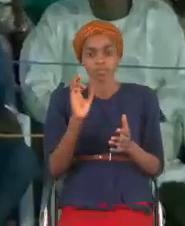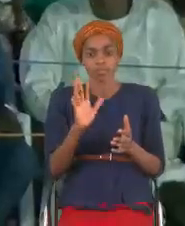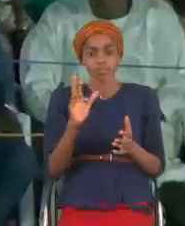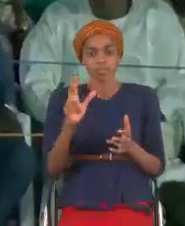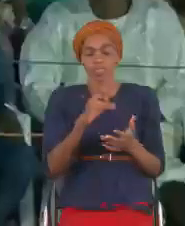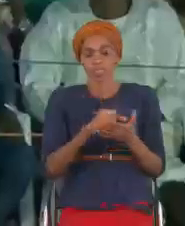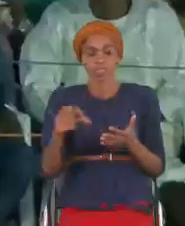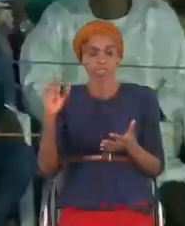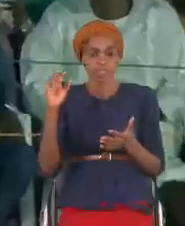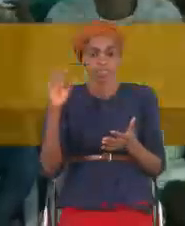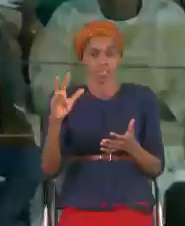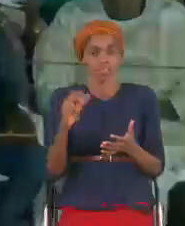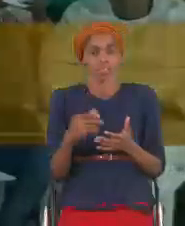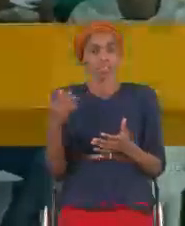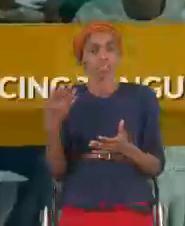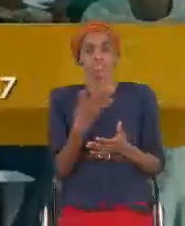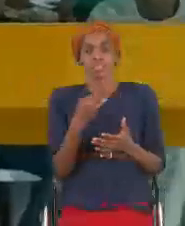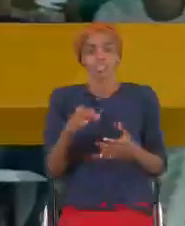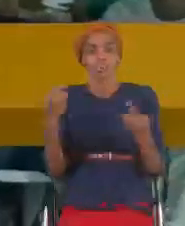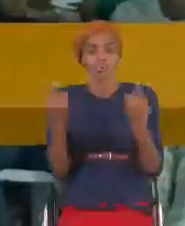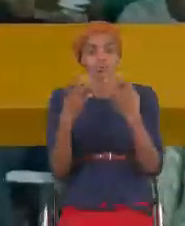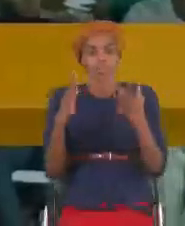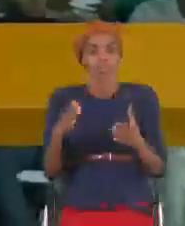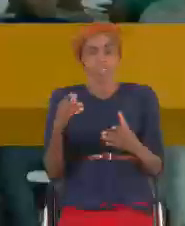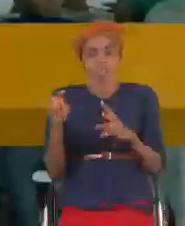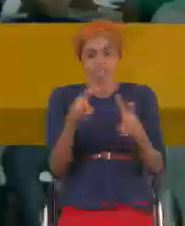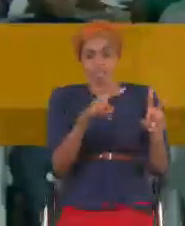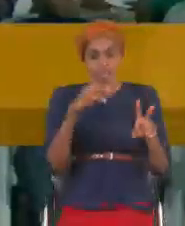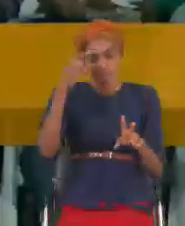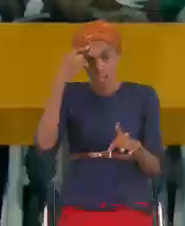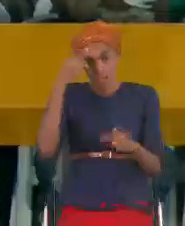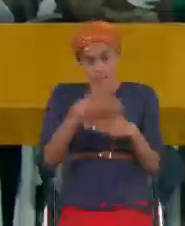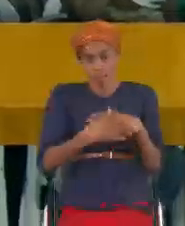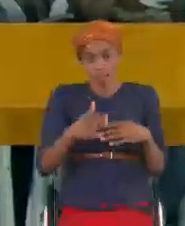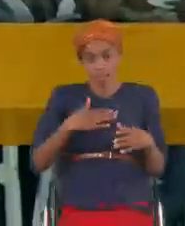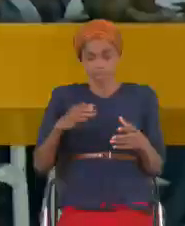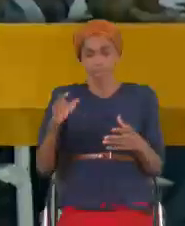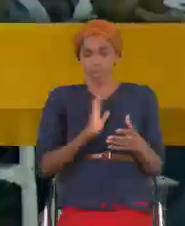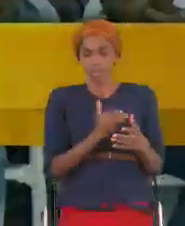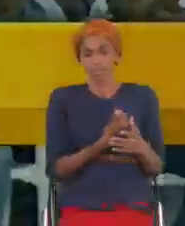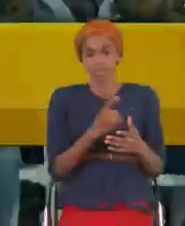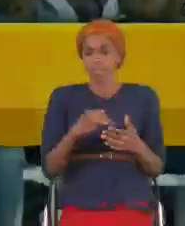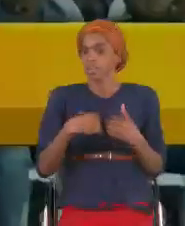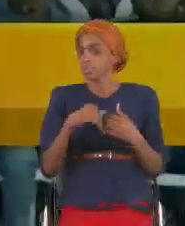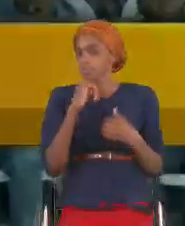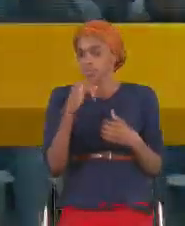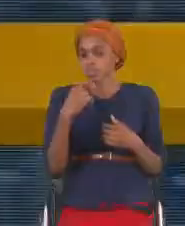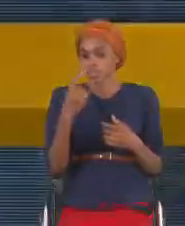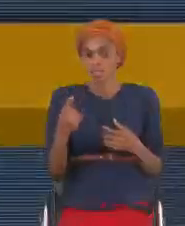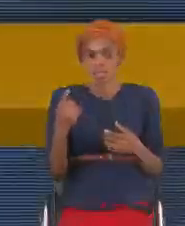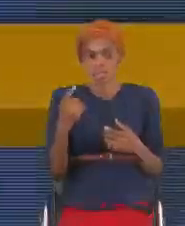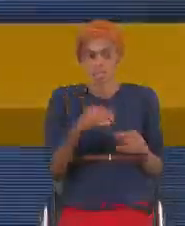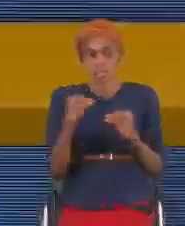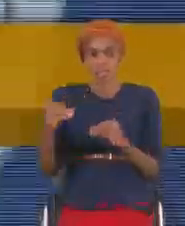The oppressors seek after my soul. They have not set God before